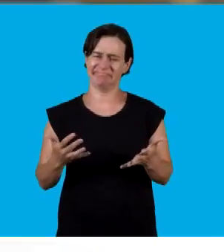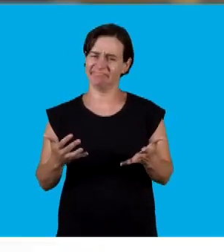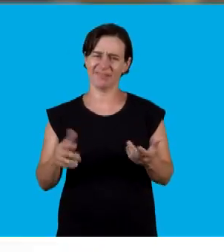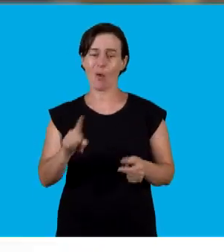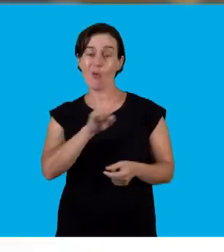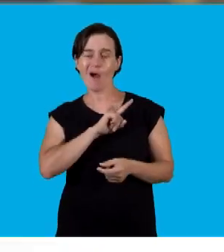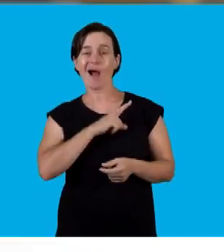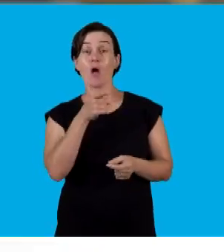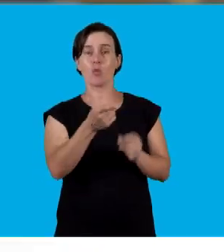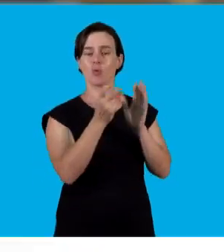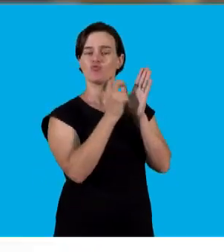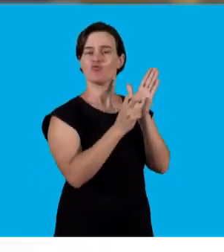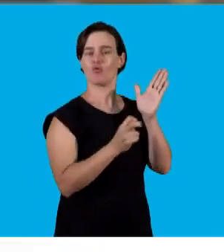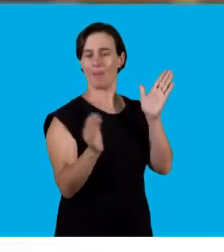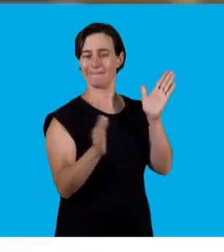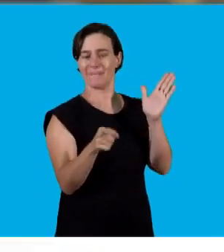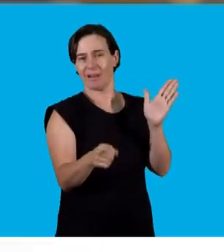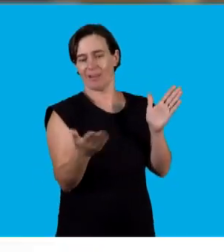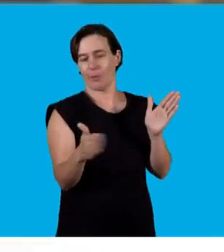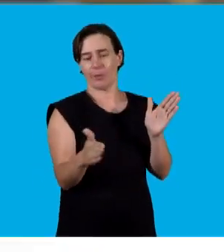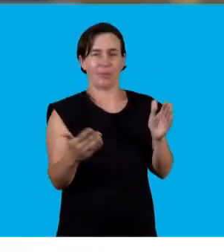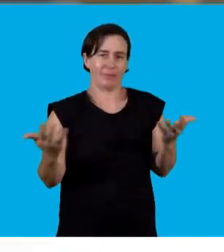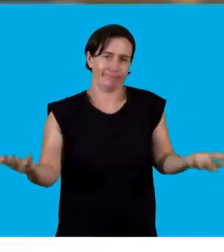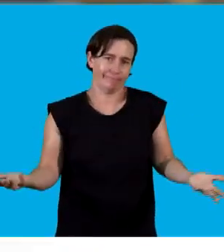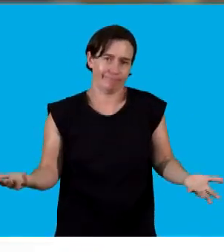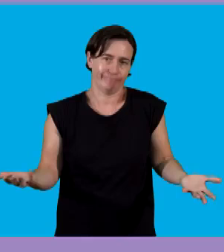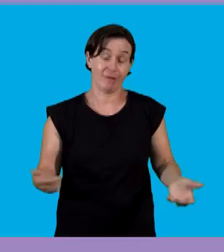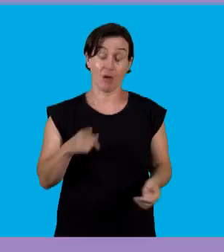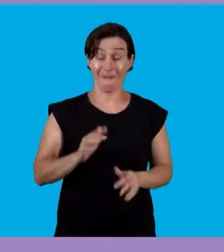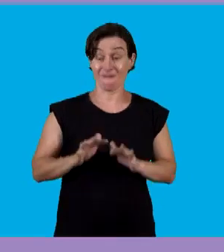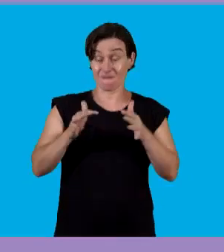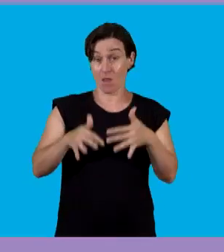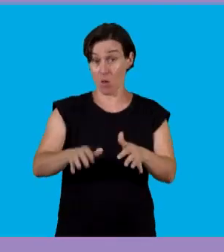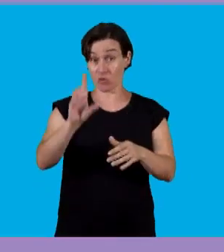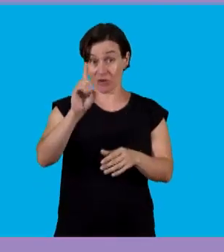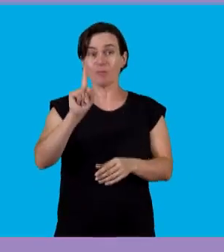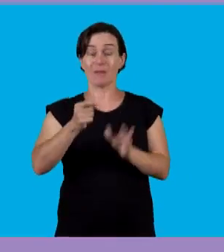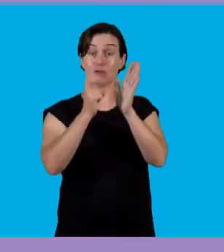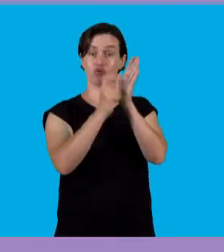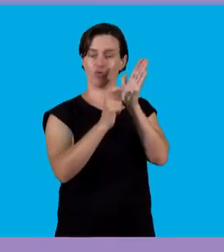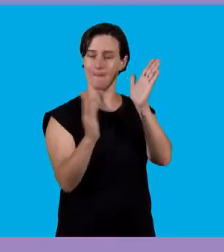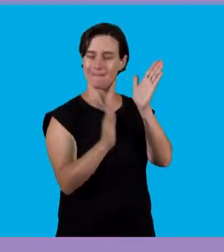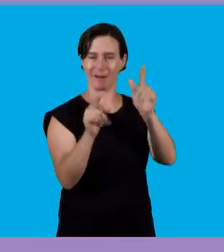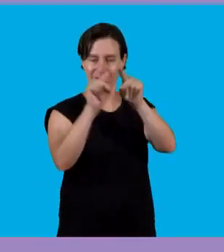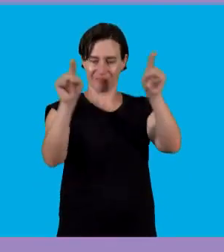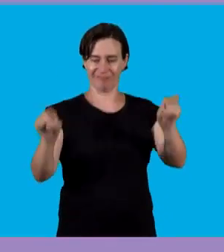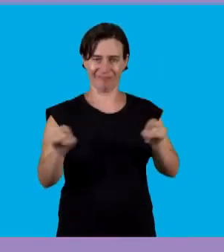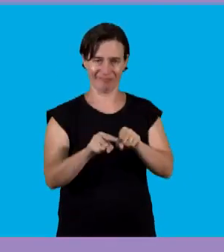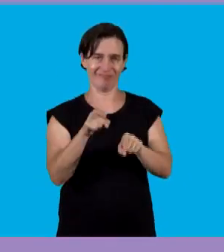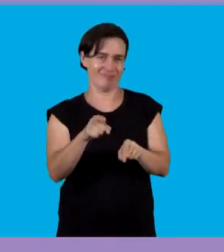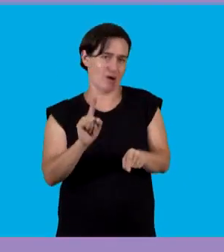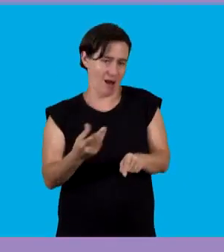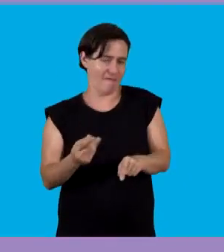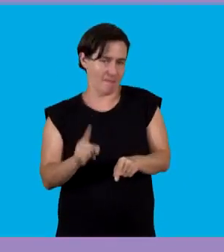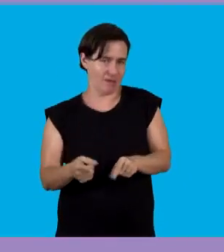not complete because we do not have a rule. Remember, a flow diagram must have a rule in the middle. So now that